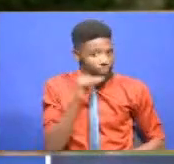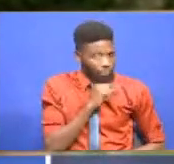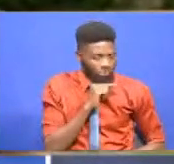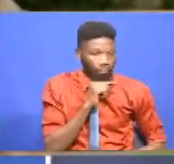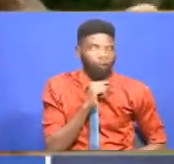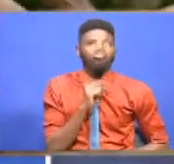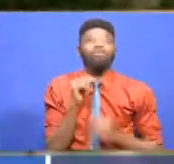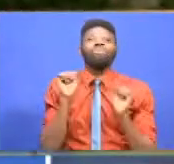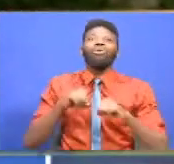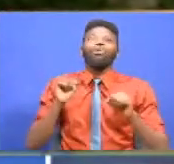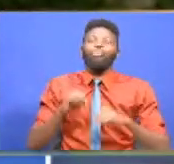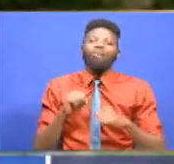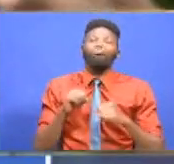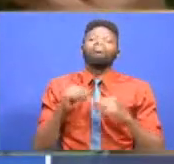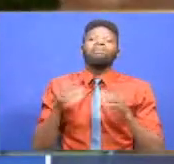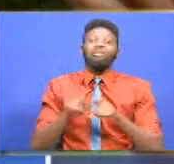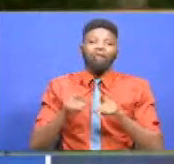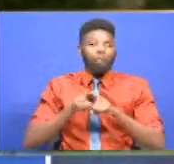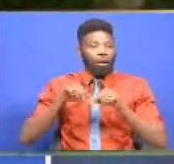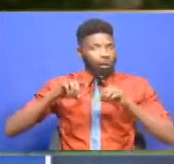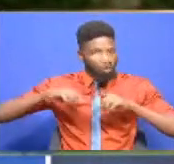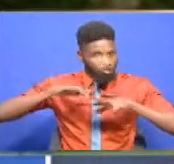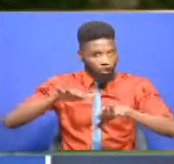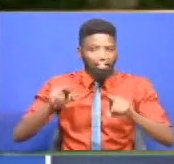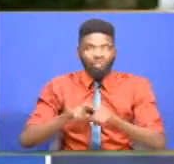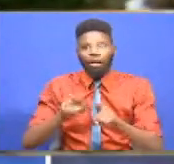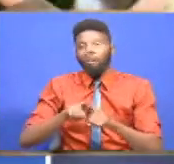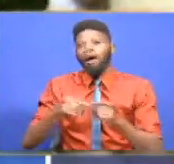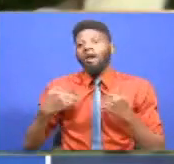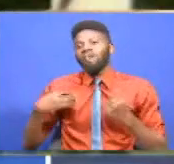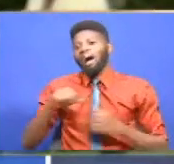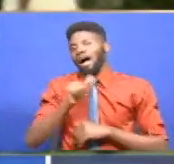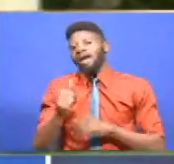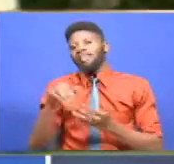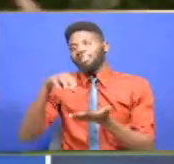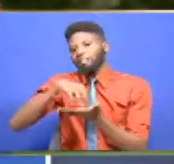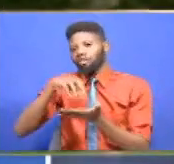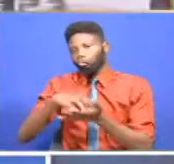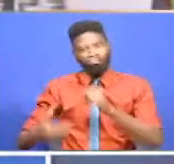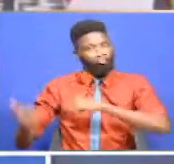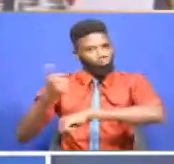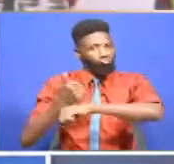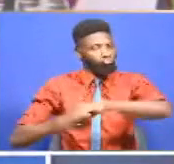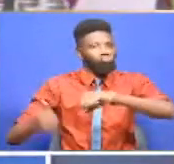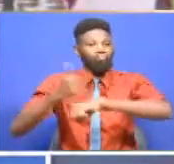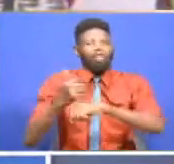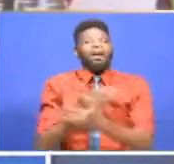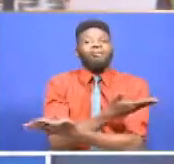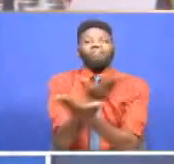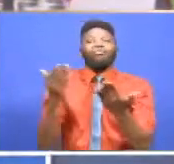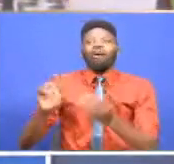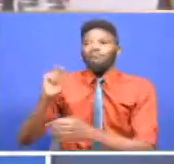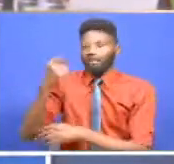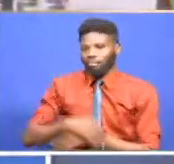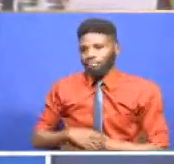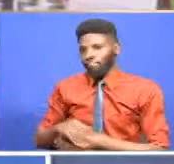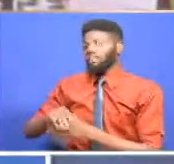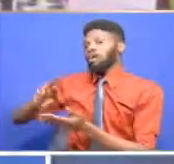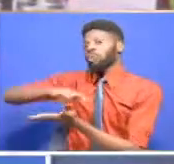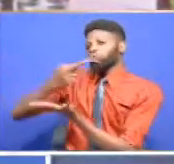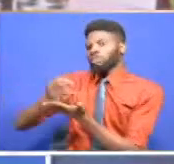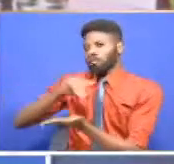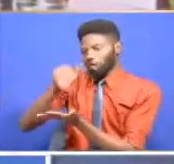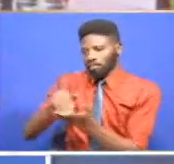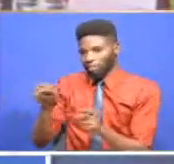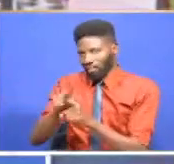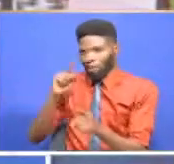to devolve and have substations in all over Kenya. The resource center is also seeking additional funds to